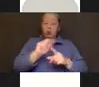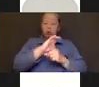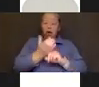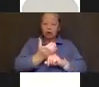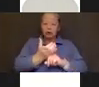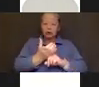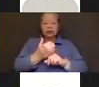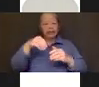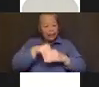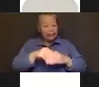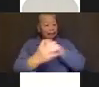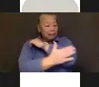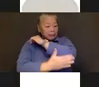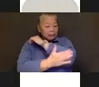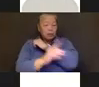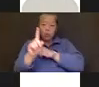origin.